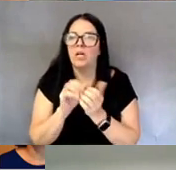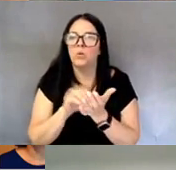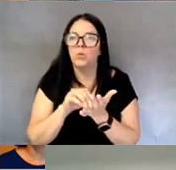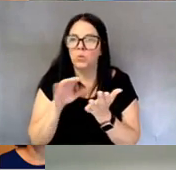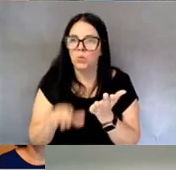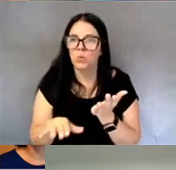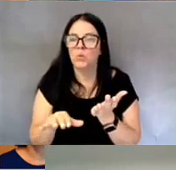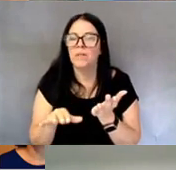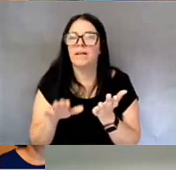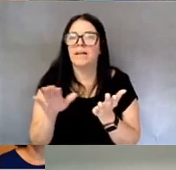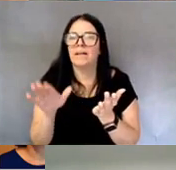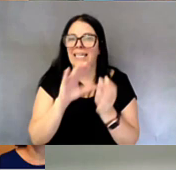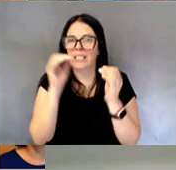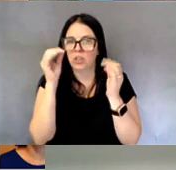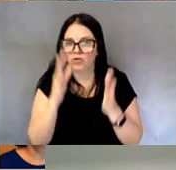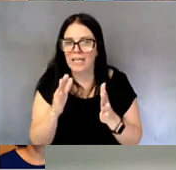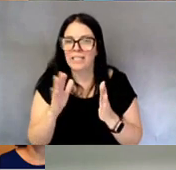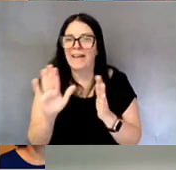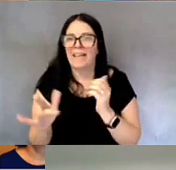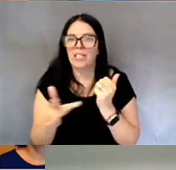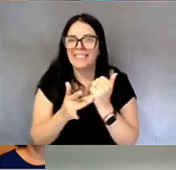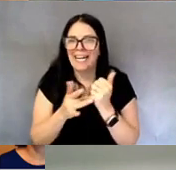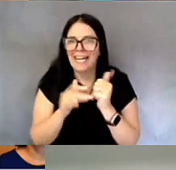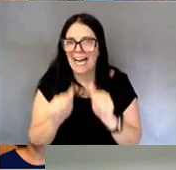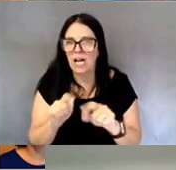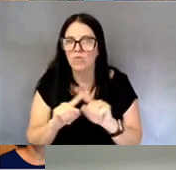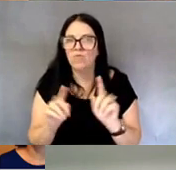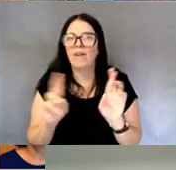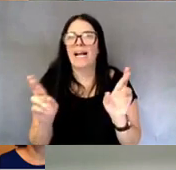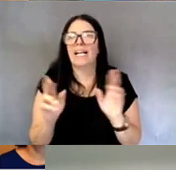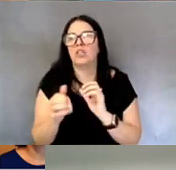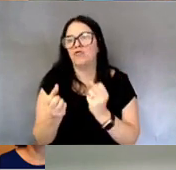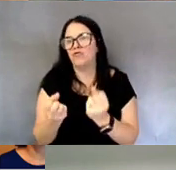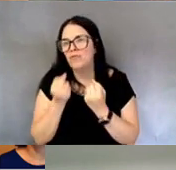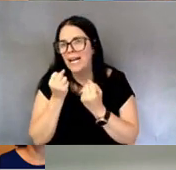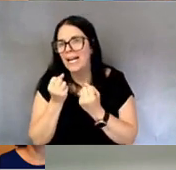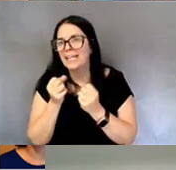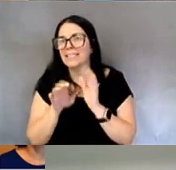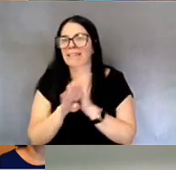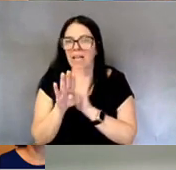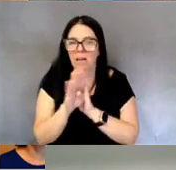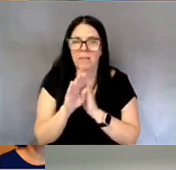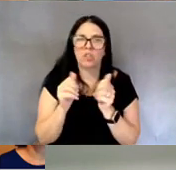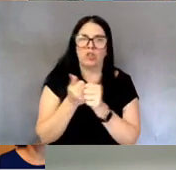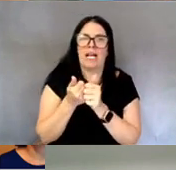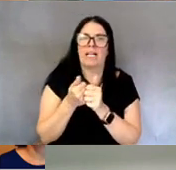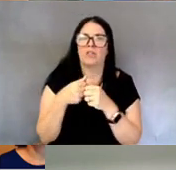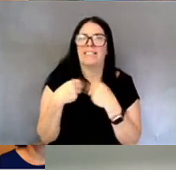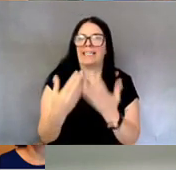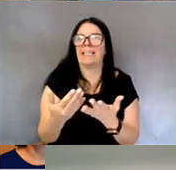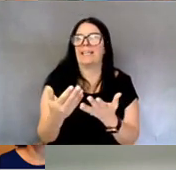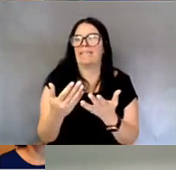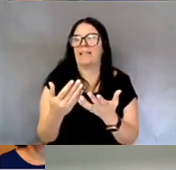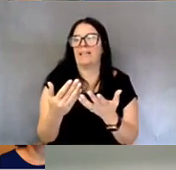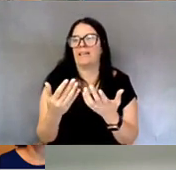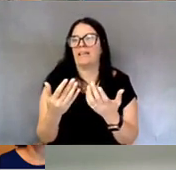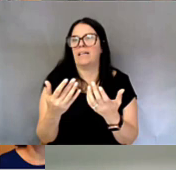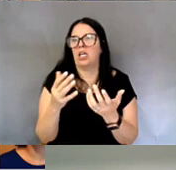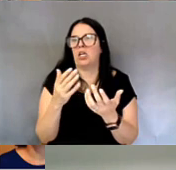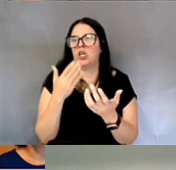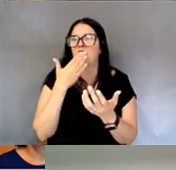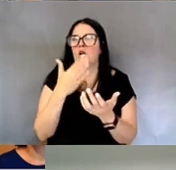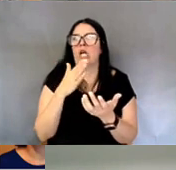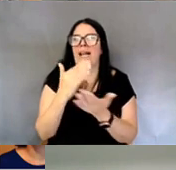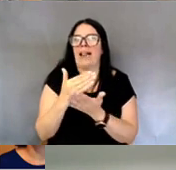students and instructors' technical readiness, strengths, development, and challenges to create a blended learning lesson